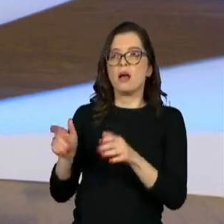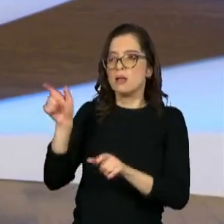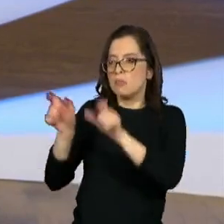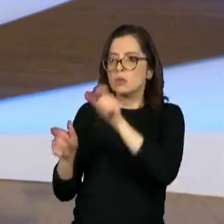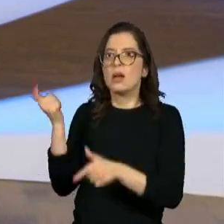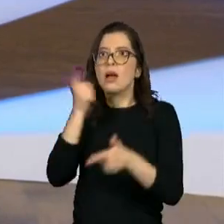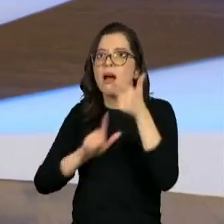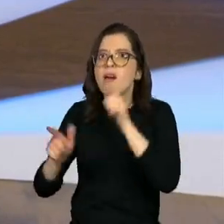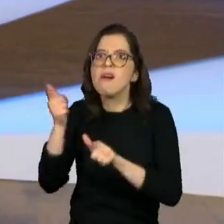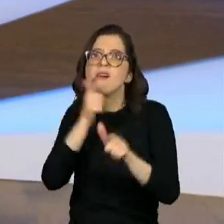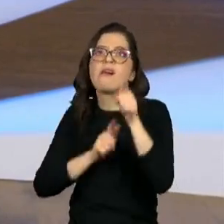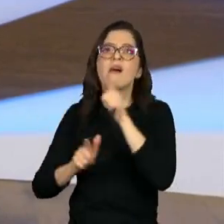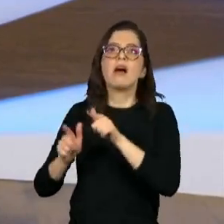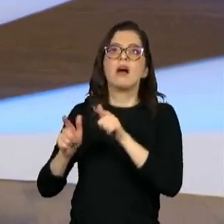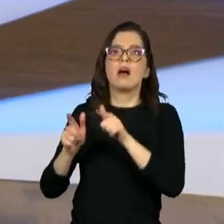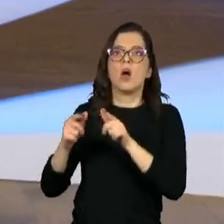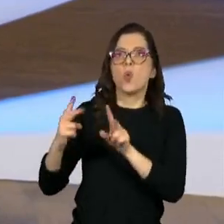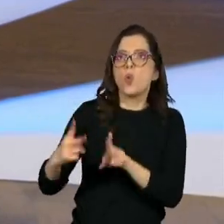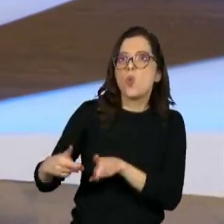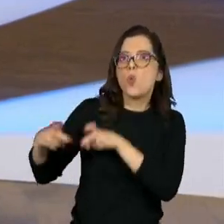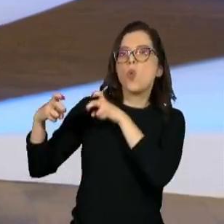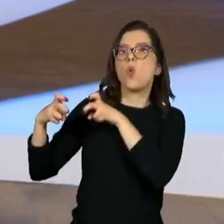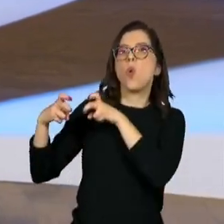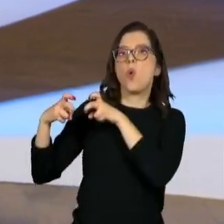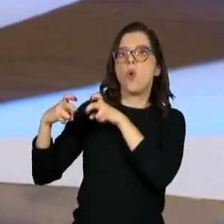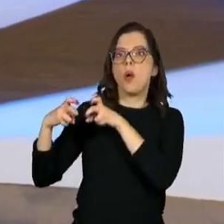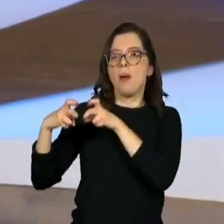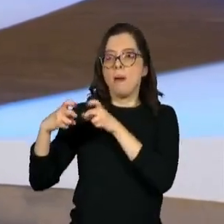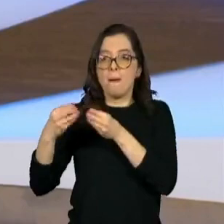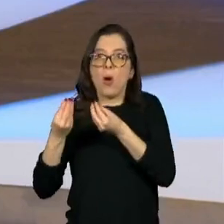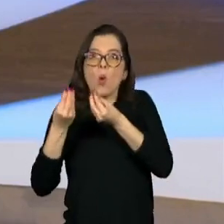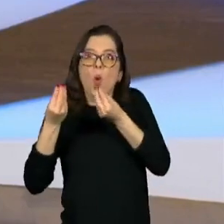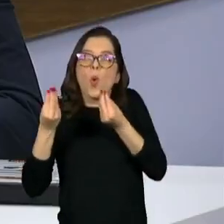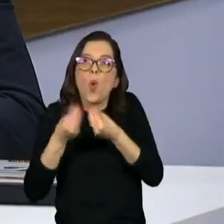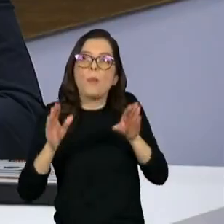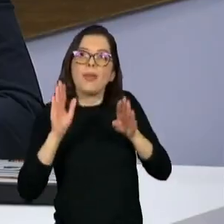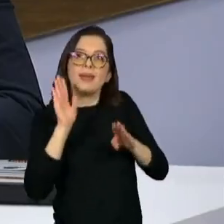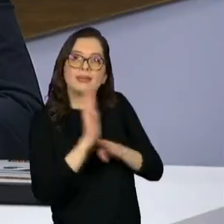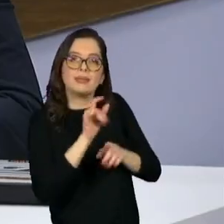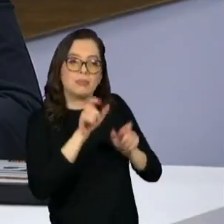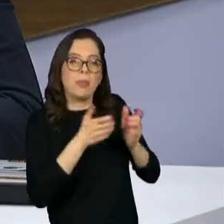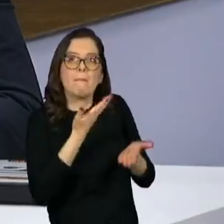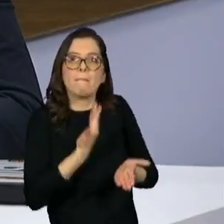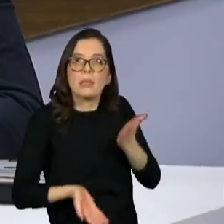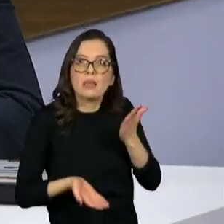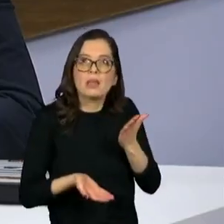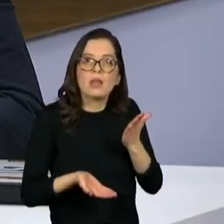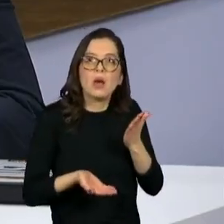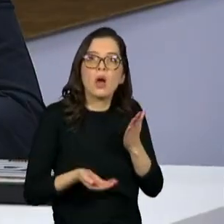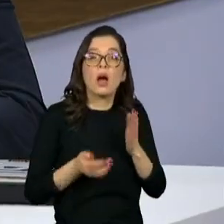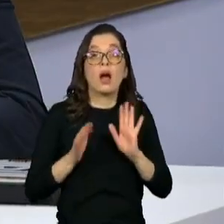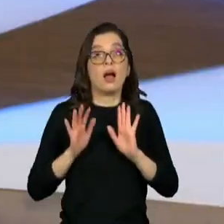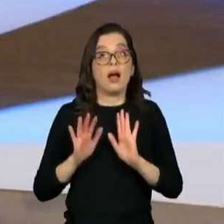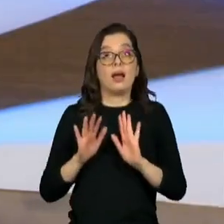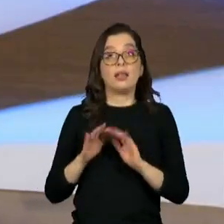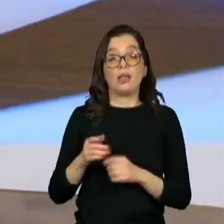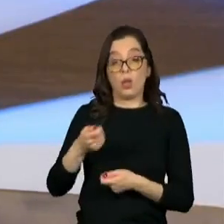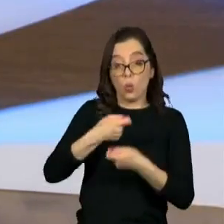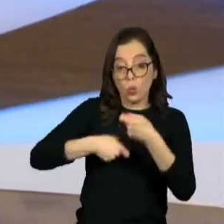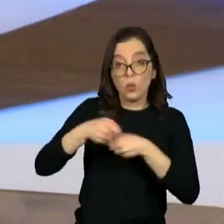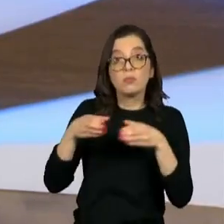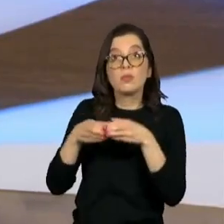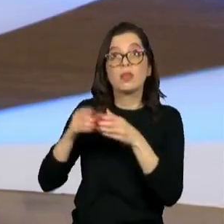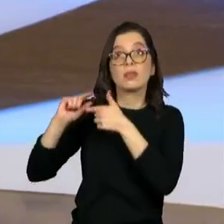be winners, but the gains to the winners could be used to offset the loss to the losers. We were told this by the experts, by the